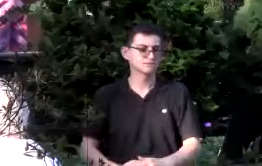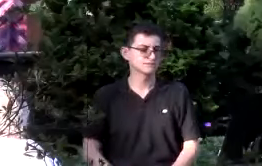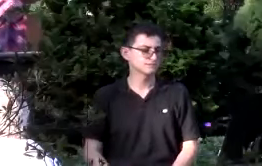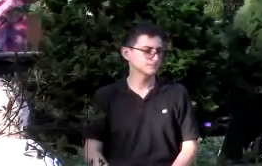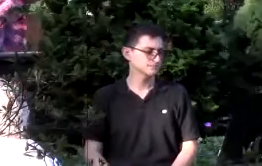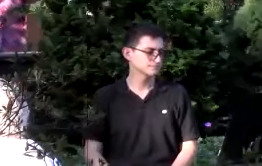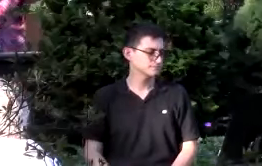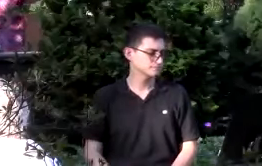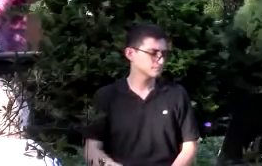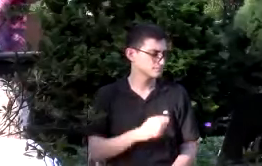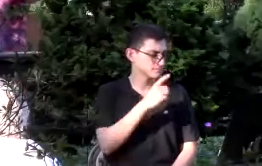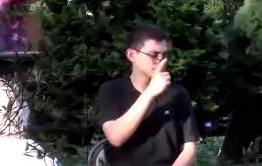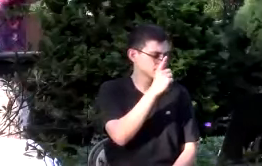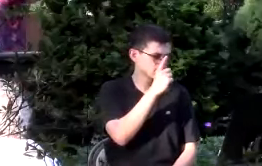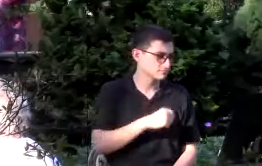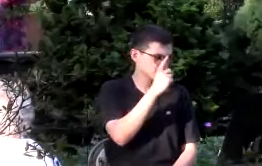Boyi